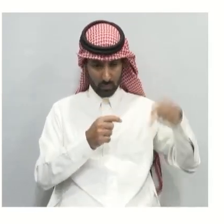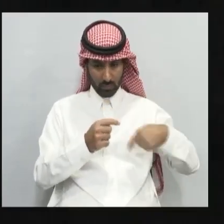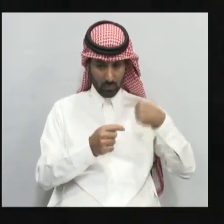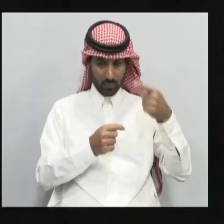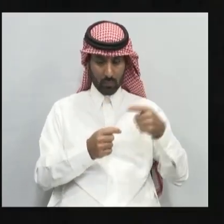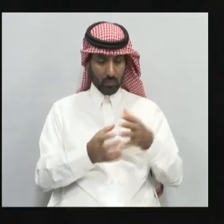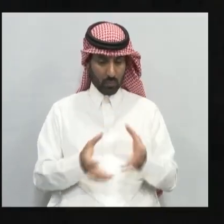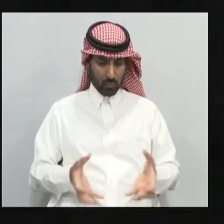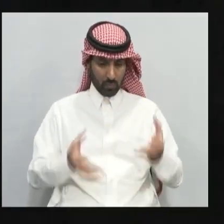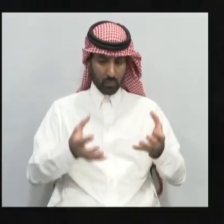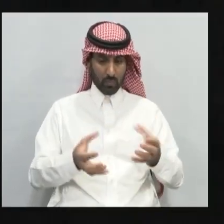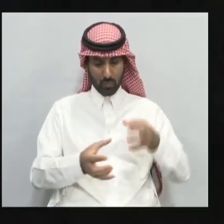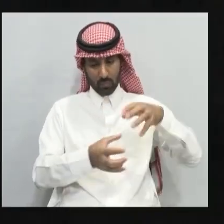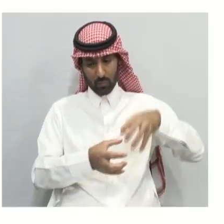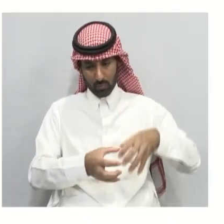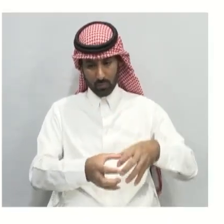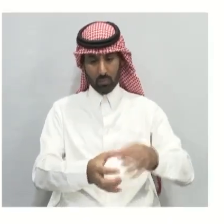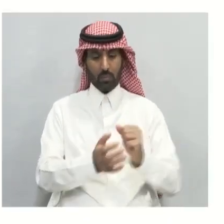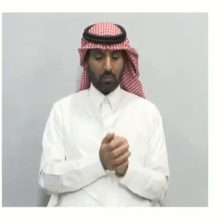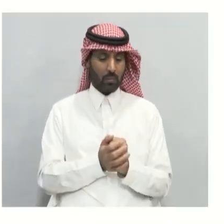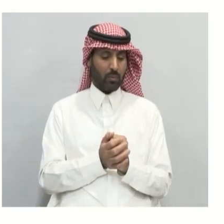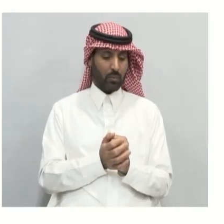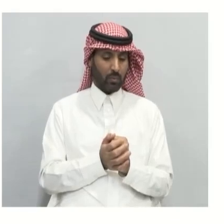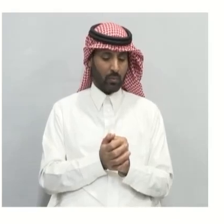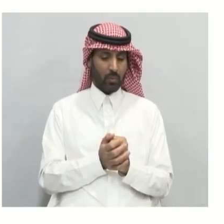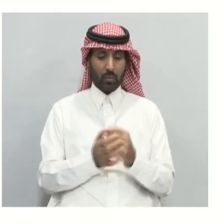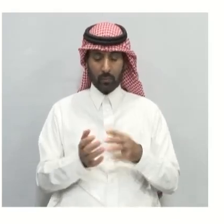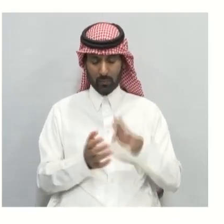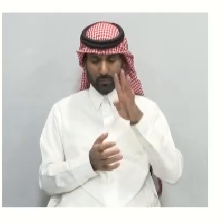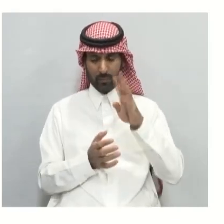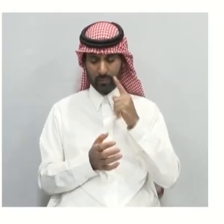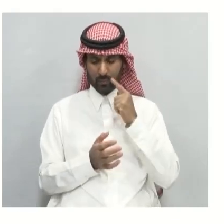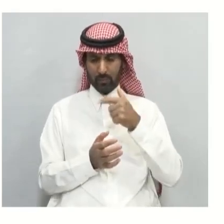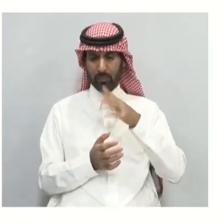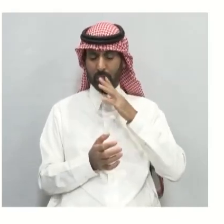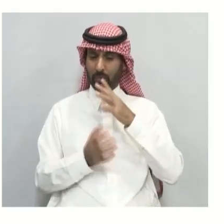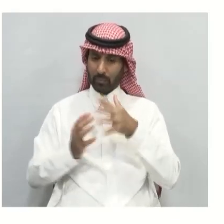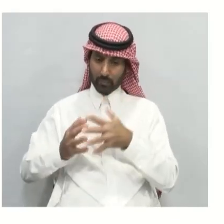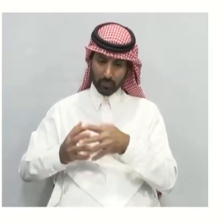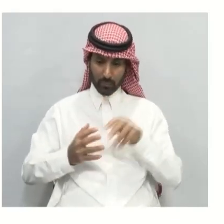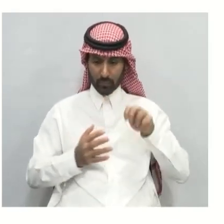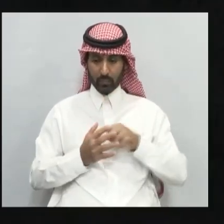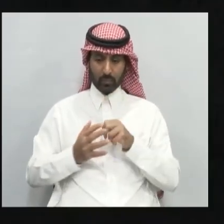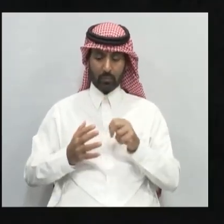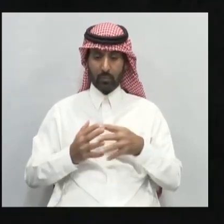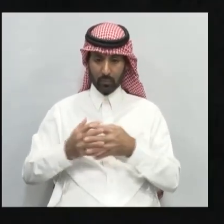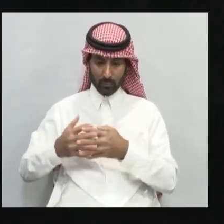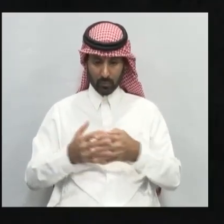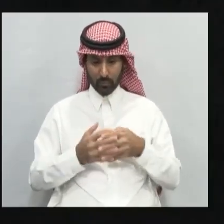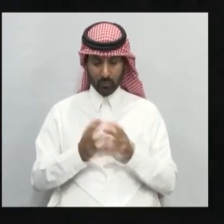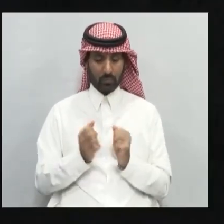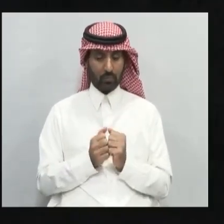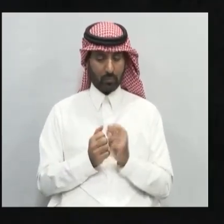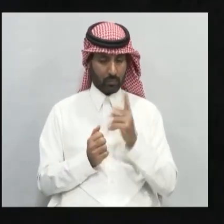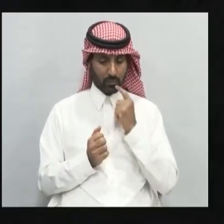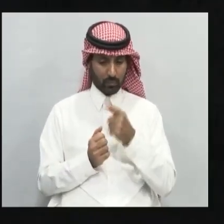They invented the wheel. How about North America, Ontario, Canada, 1858, we